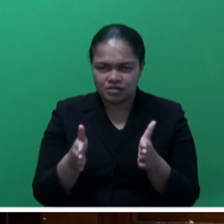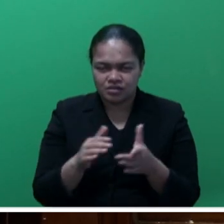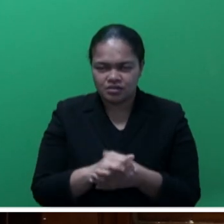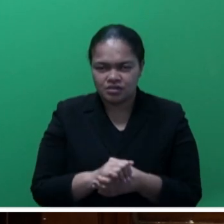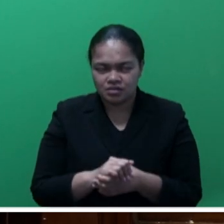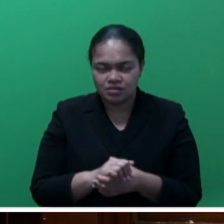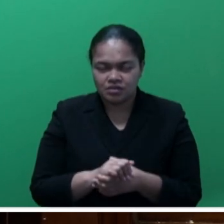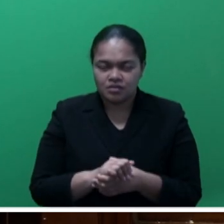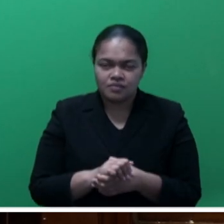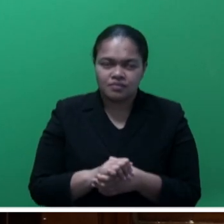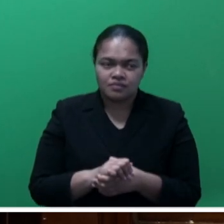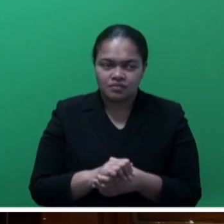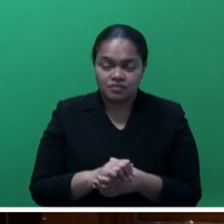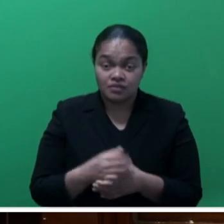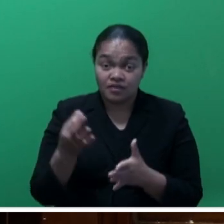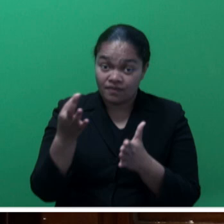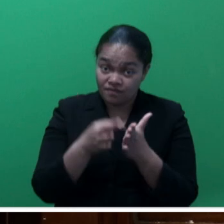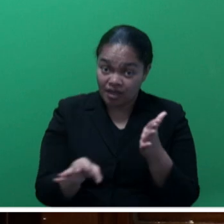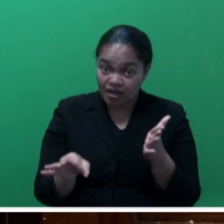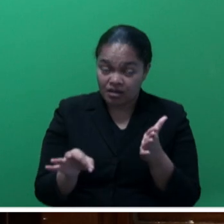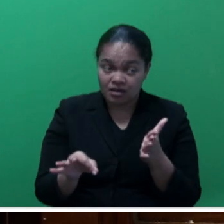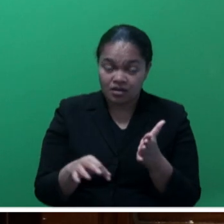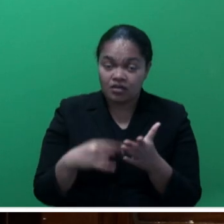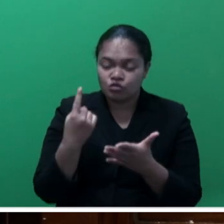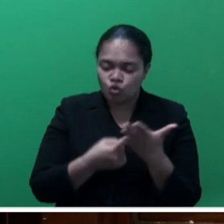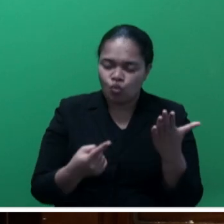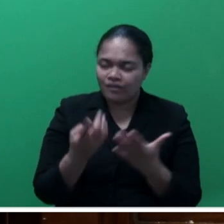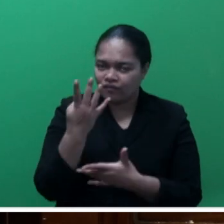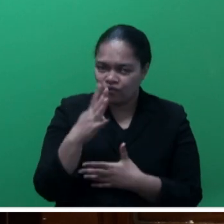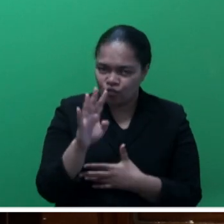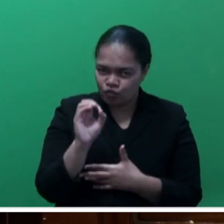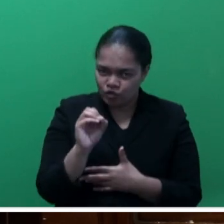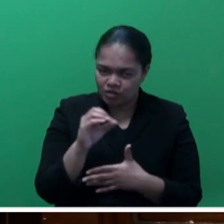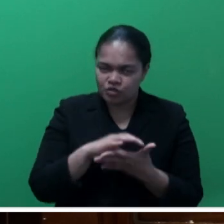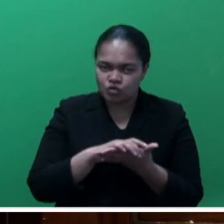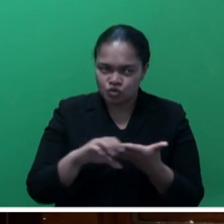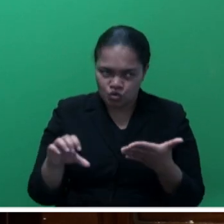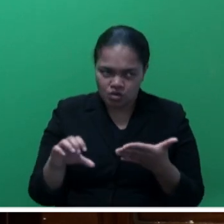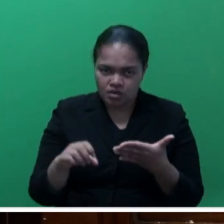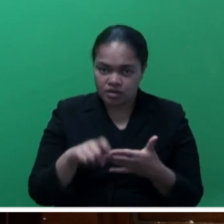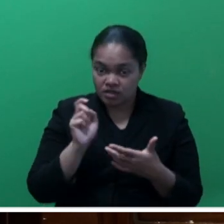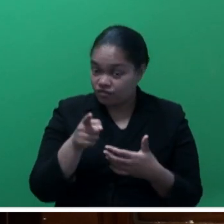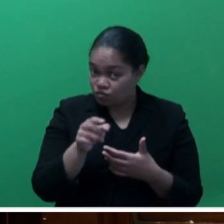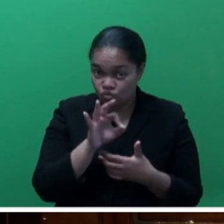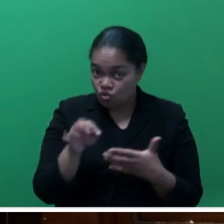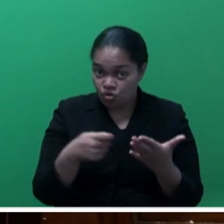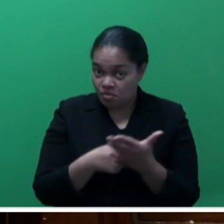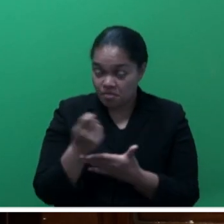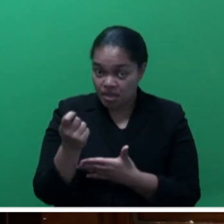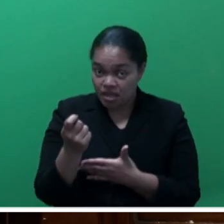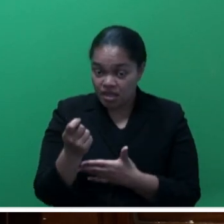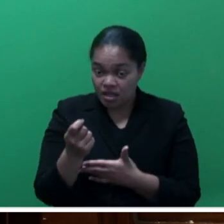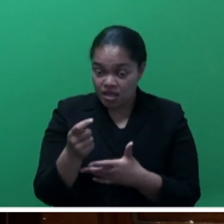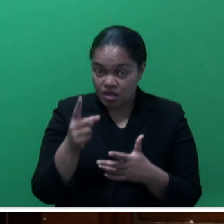As I said, the fine is only $40, and if you don't pay that within 30